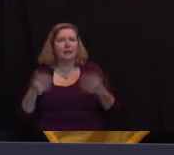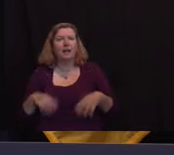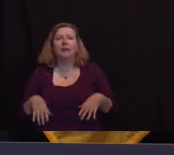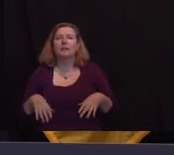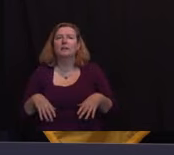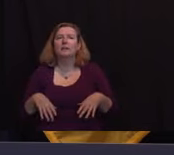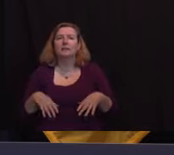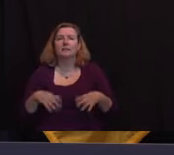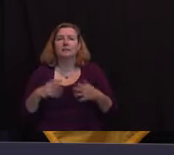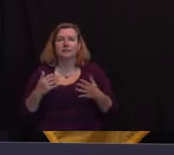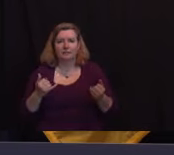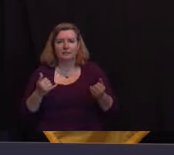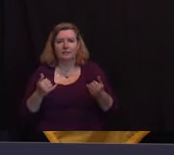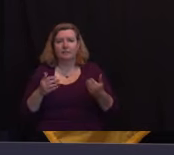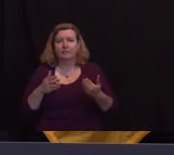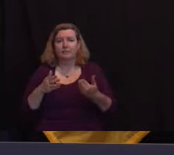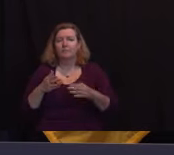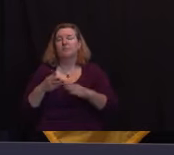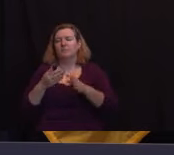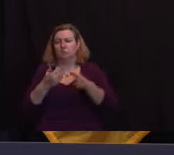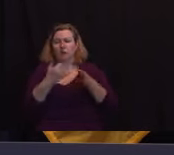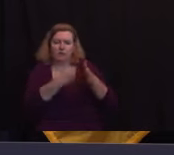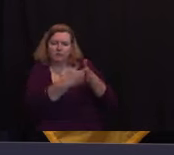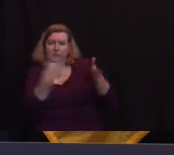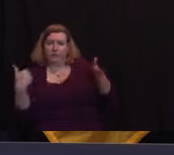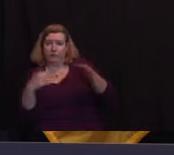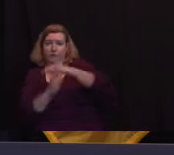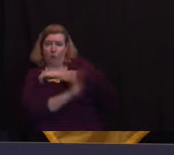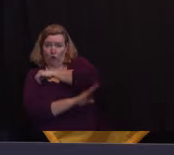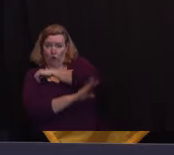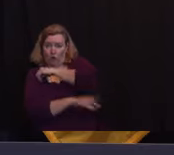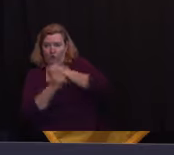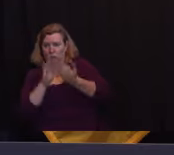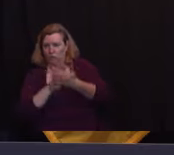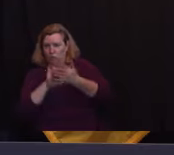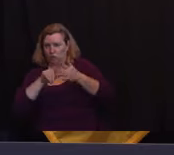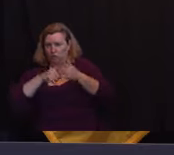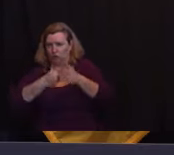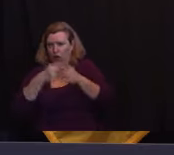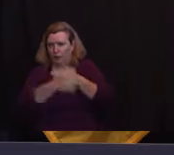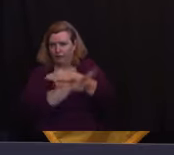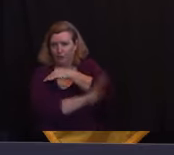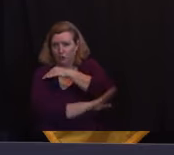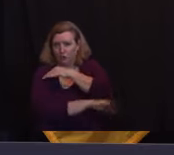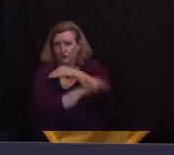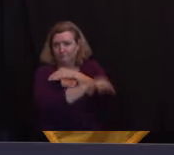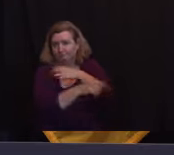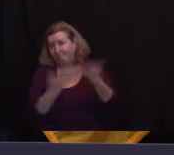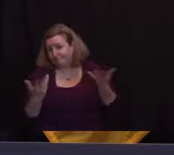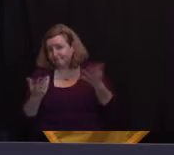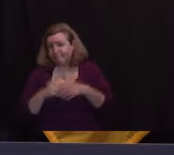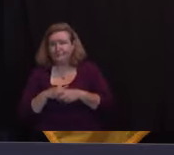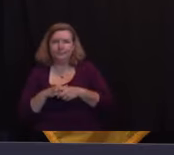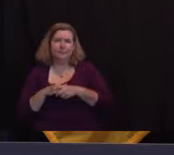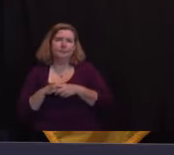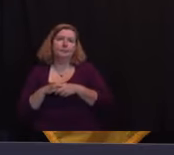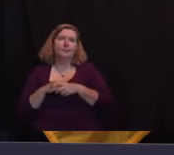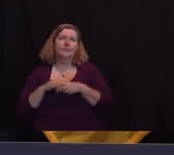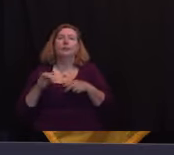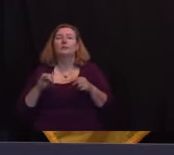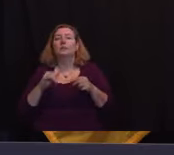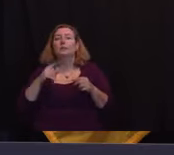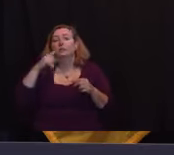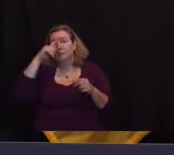put more guidance out about summer camps. That's a canary in the coal mine, as they say. That's an indicator probably of how we're thinking